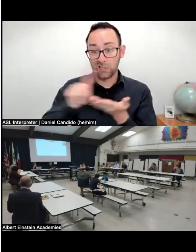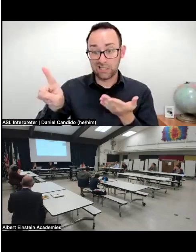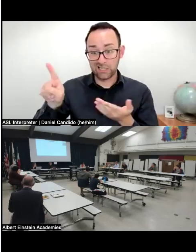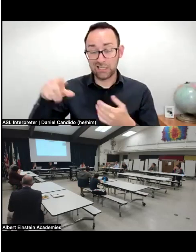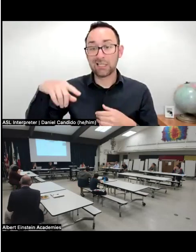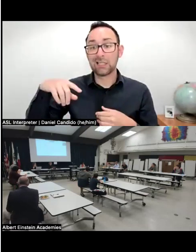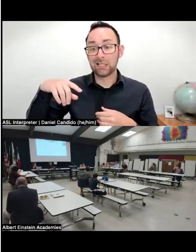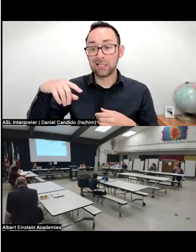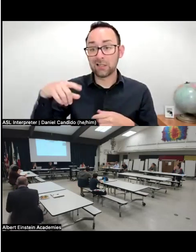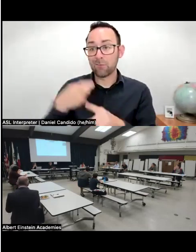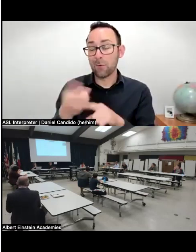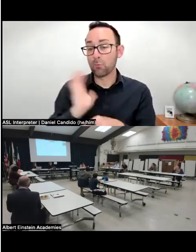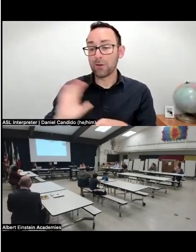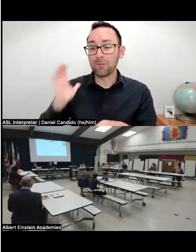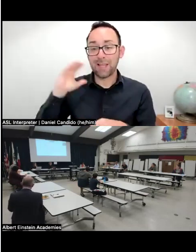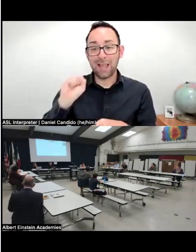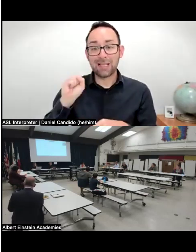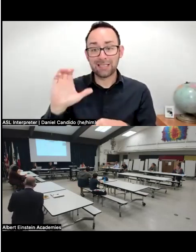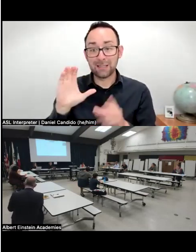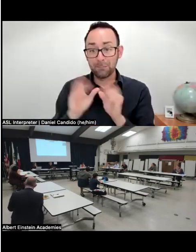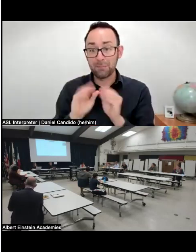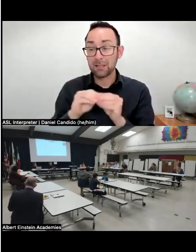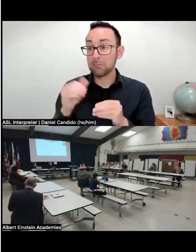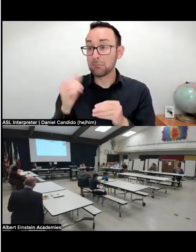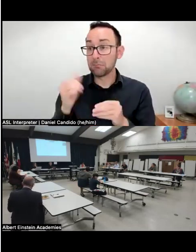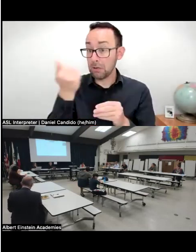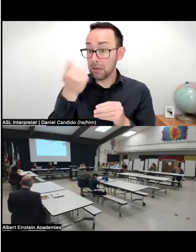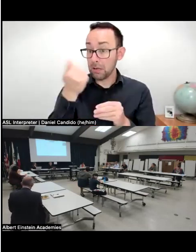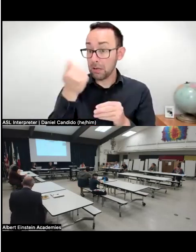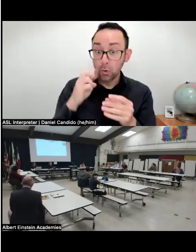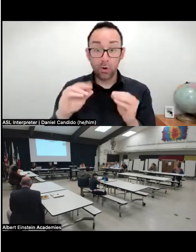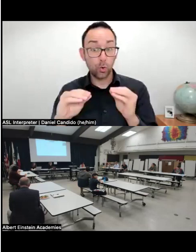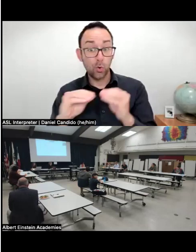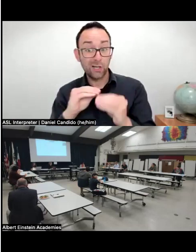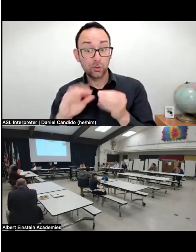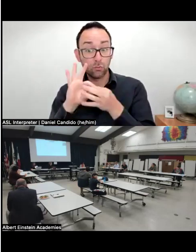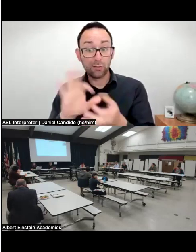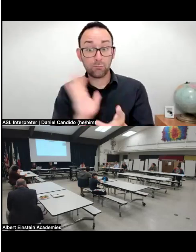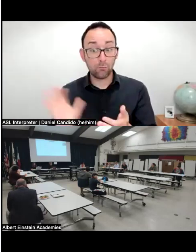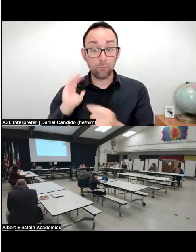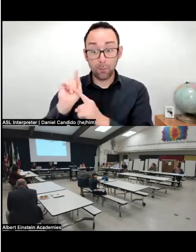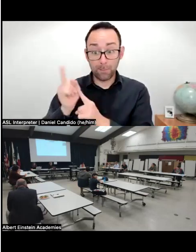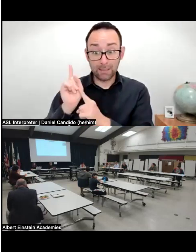SSC meeting. Are there any comments or corrections to the minutes?